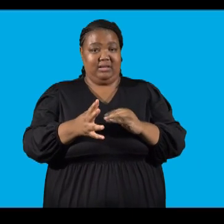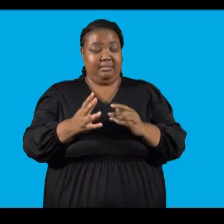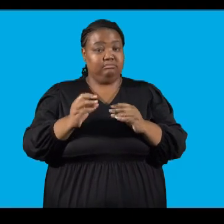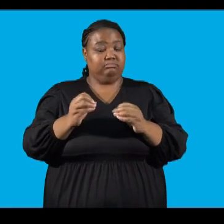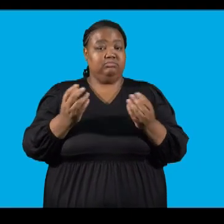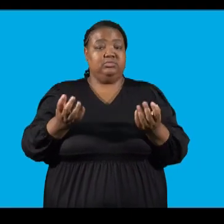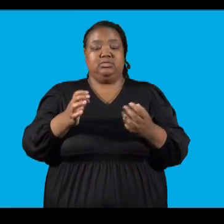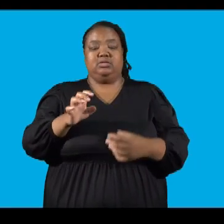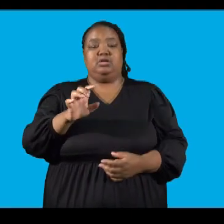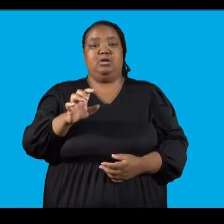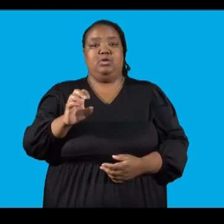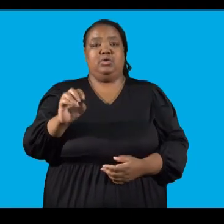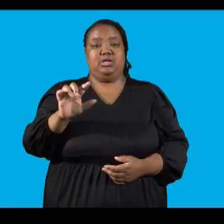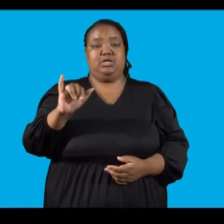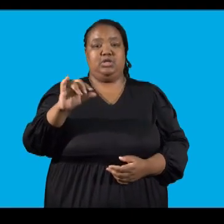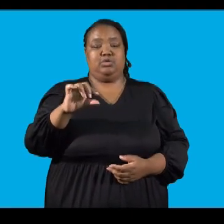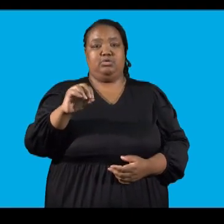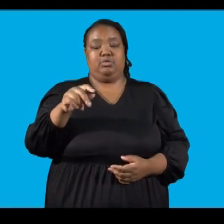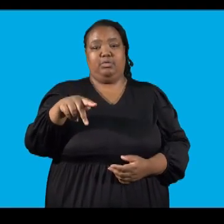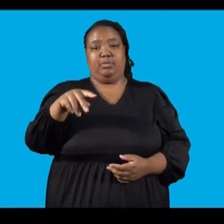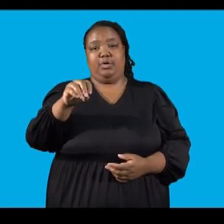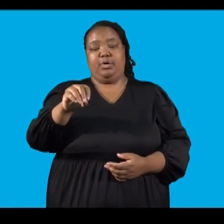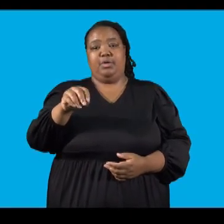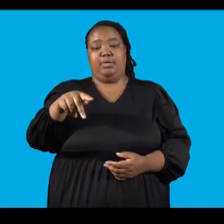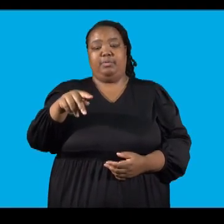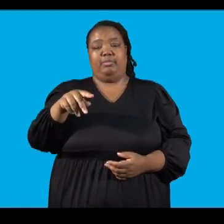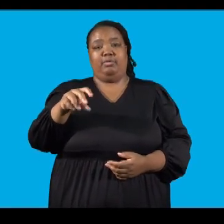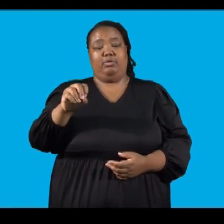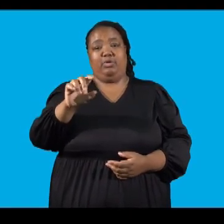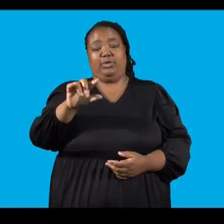price because of oligopolistic interdependence,